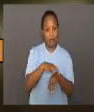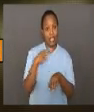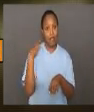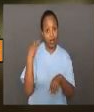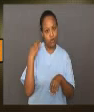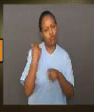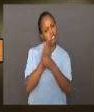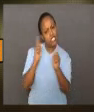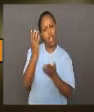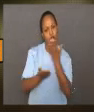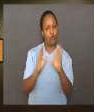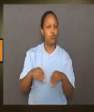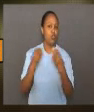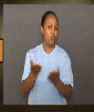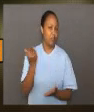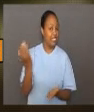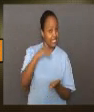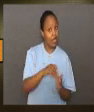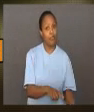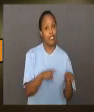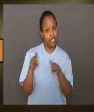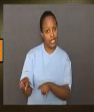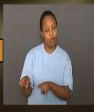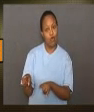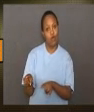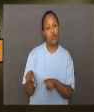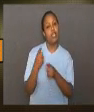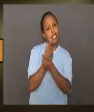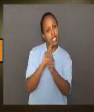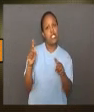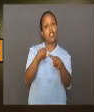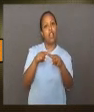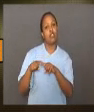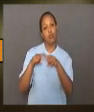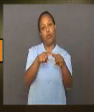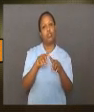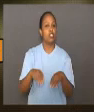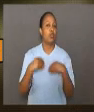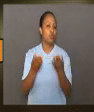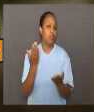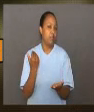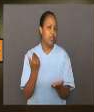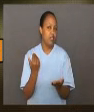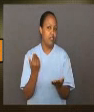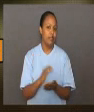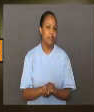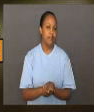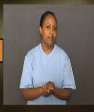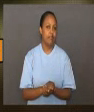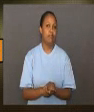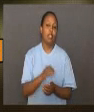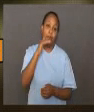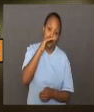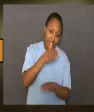farms. They also had to provide free transport for his crops,